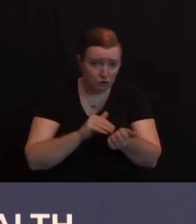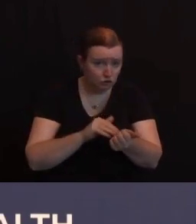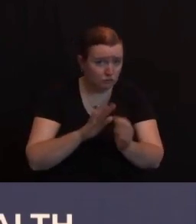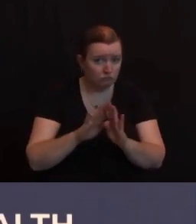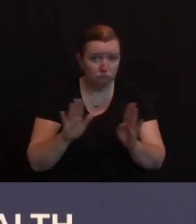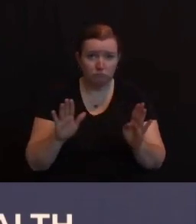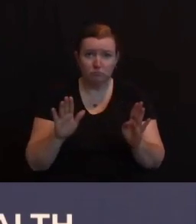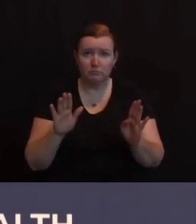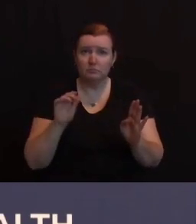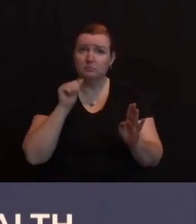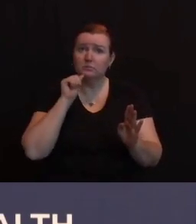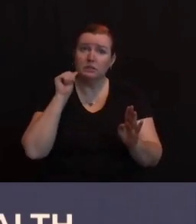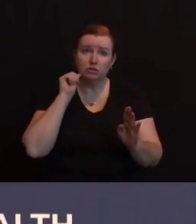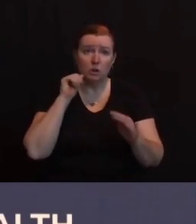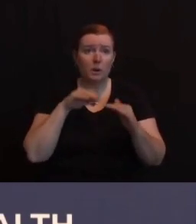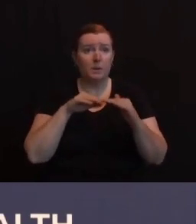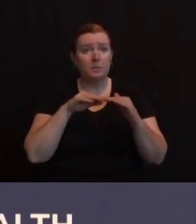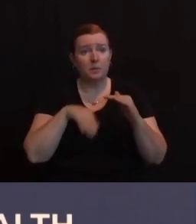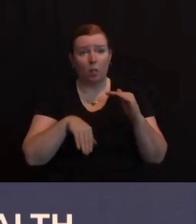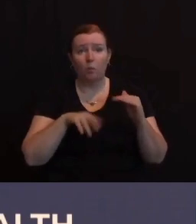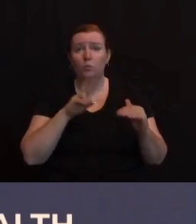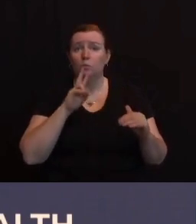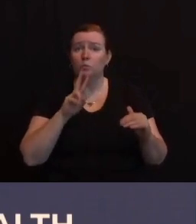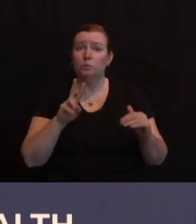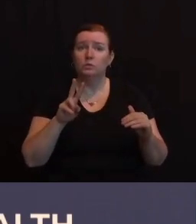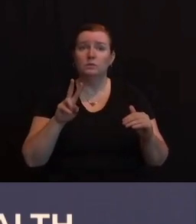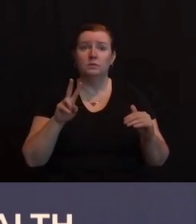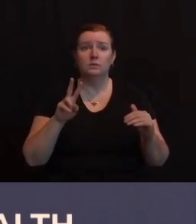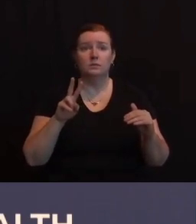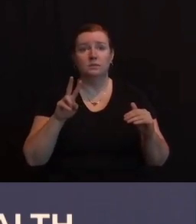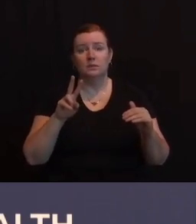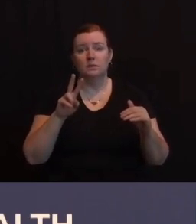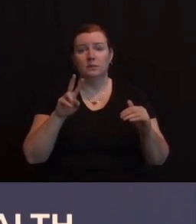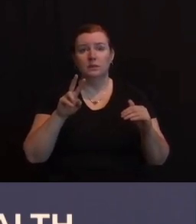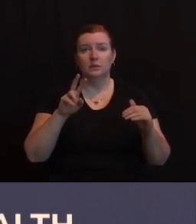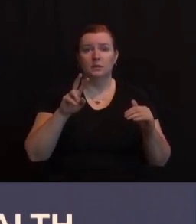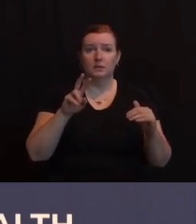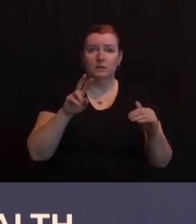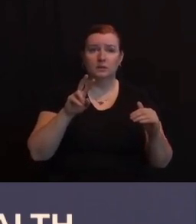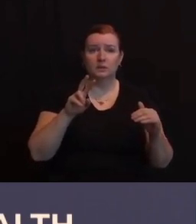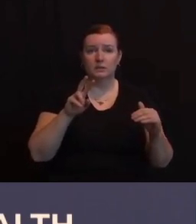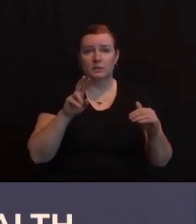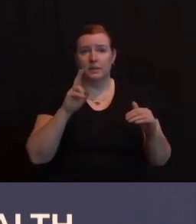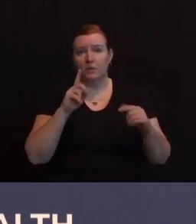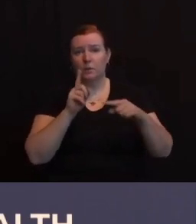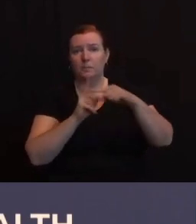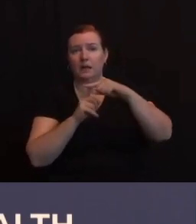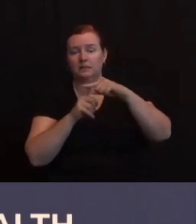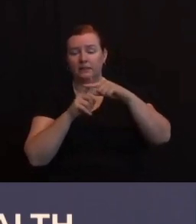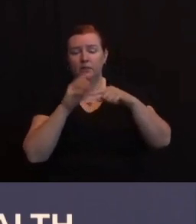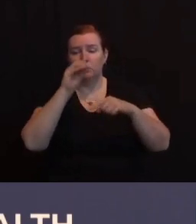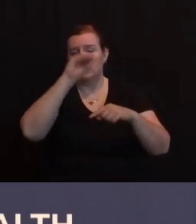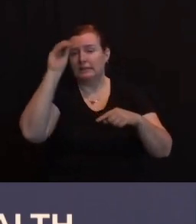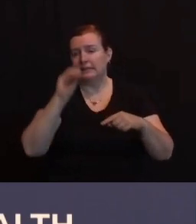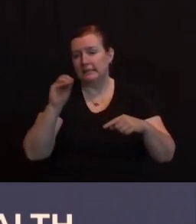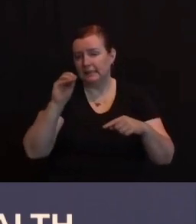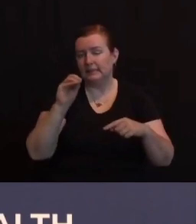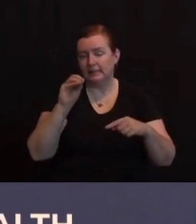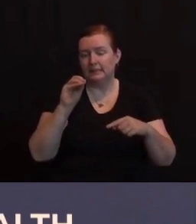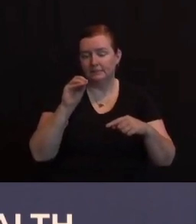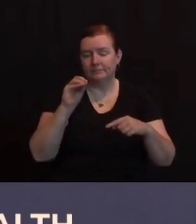yesterday. Yesterday we were below 2. We've been hovering. You know, if you read the past 7 days, I'm going to begin today and go